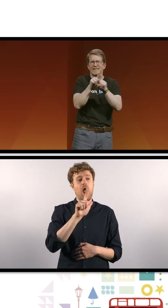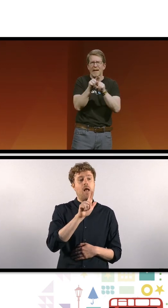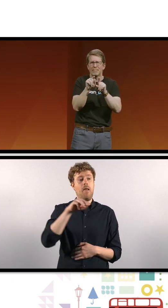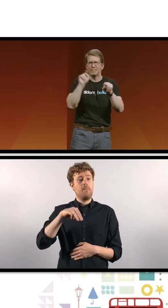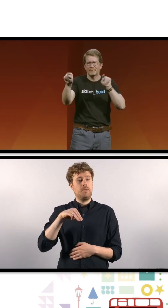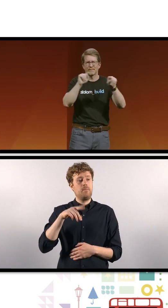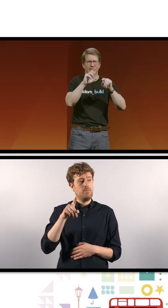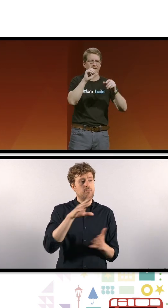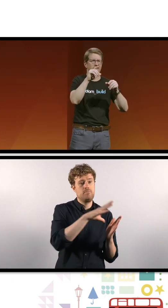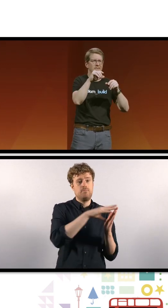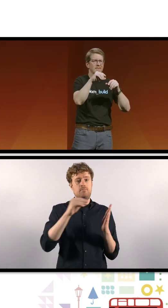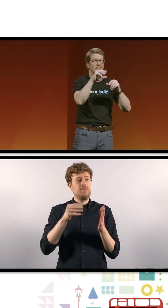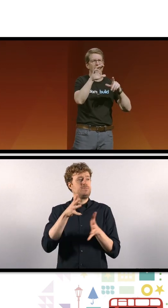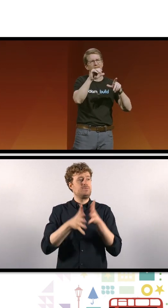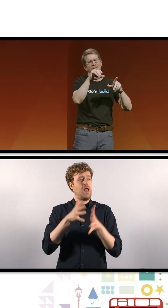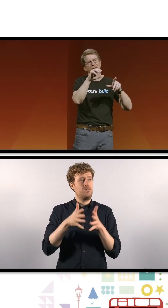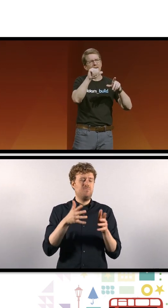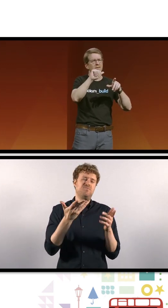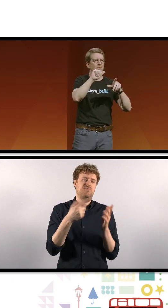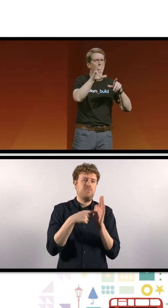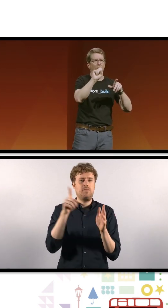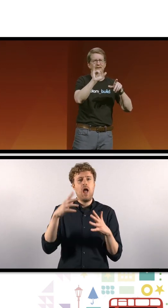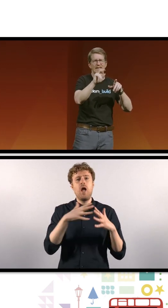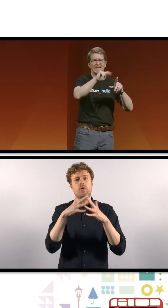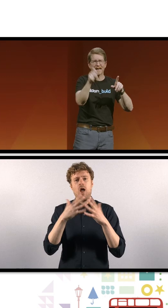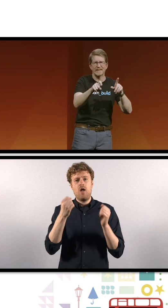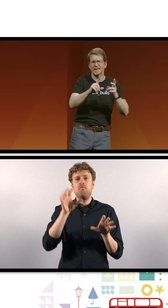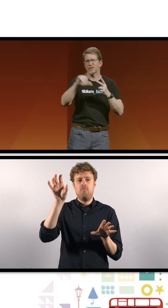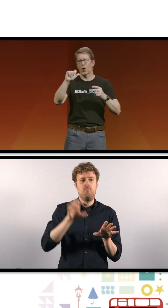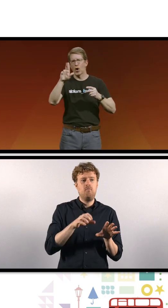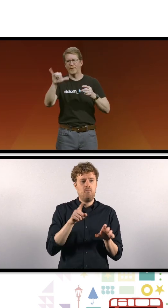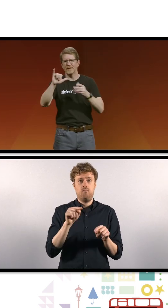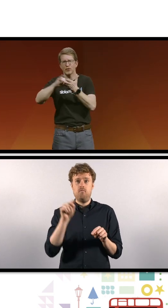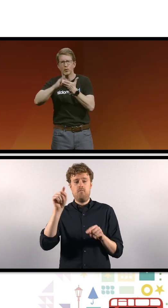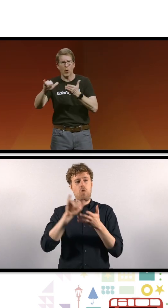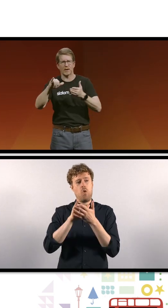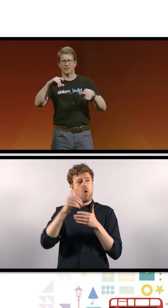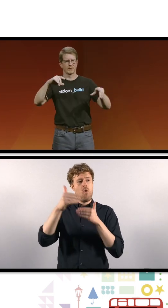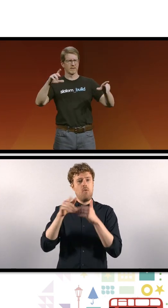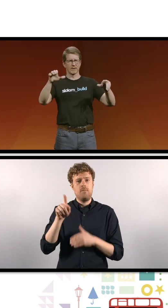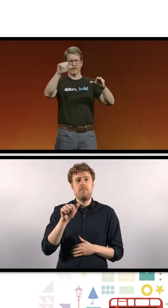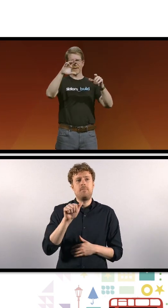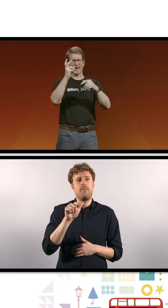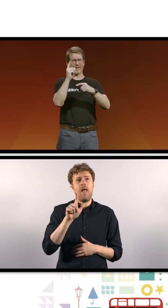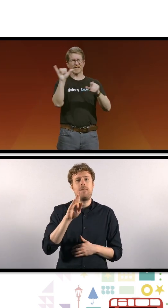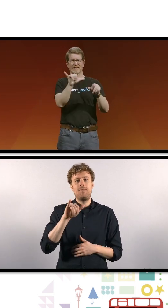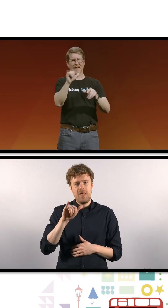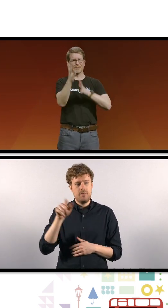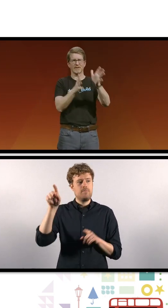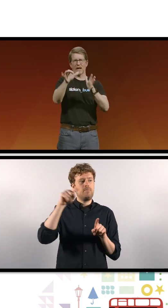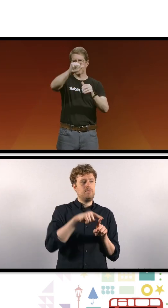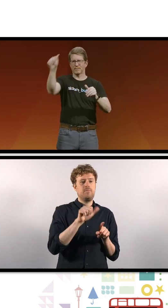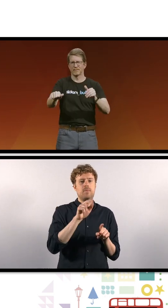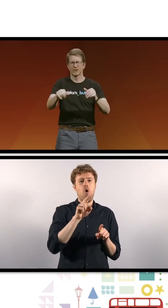States, some signs are exactly the same depending on the context. So we have Austin, Texas, and Albany, New